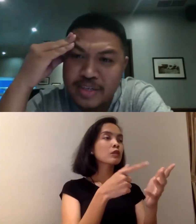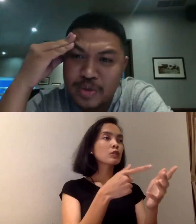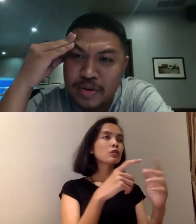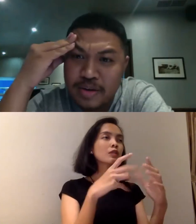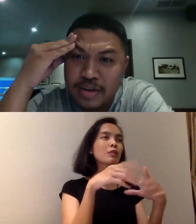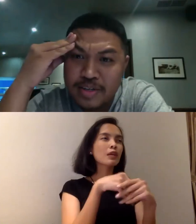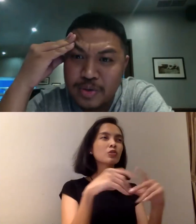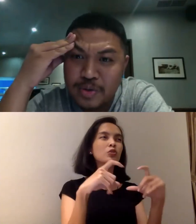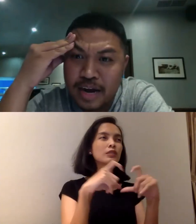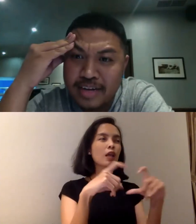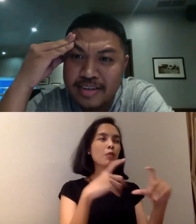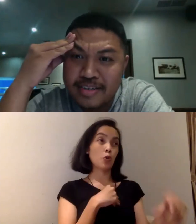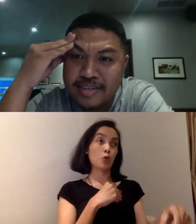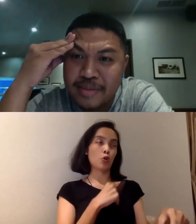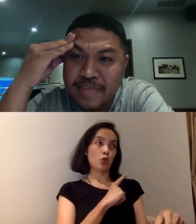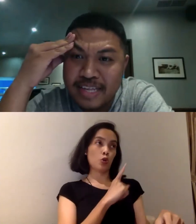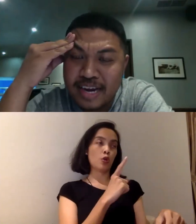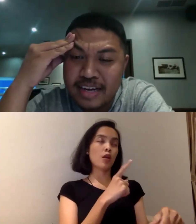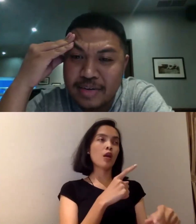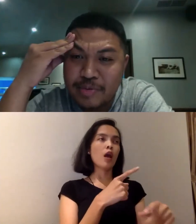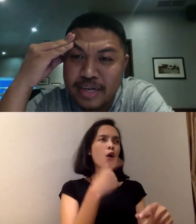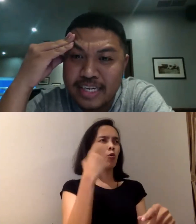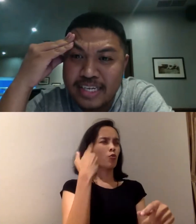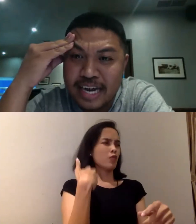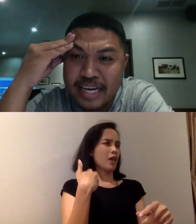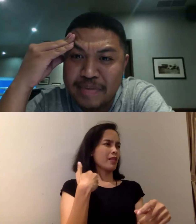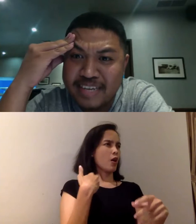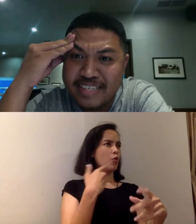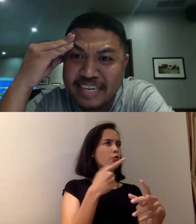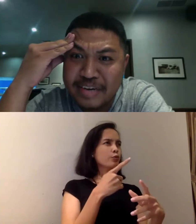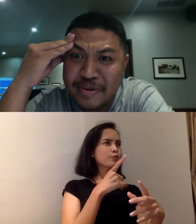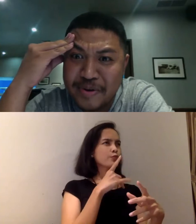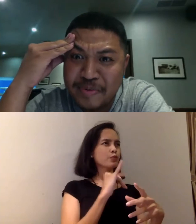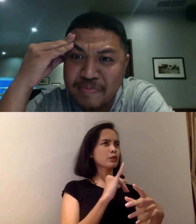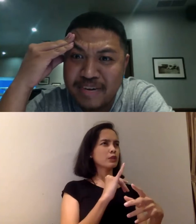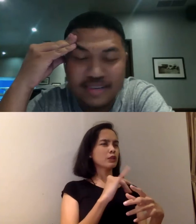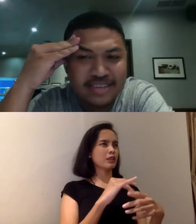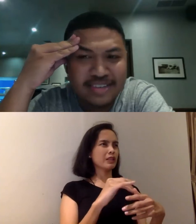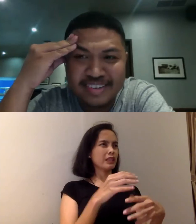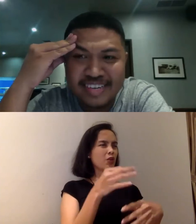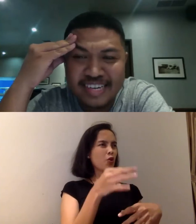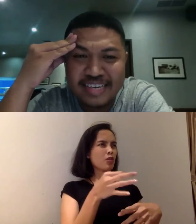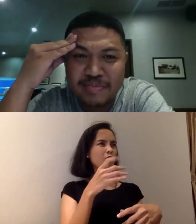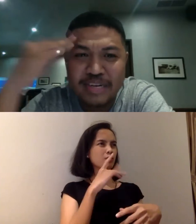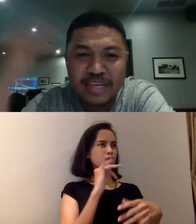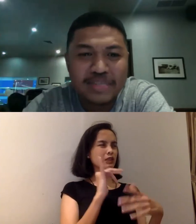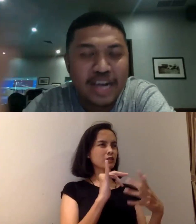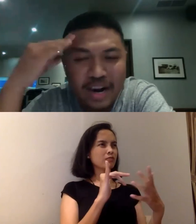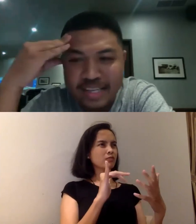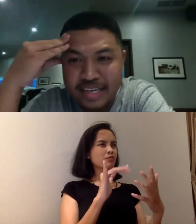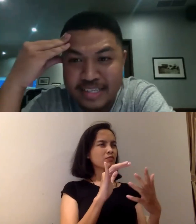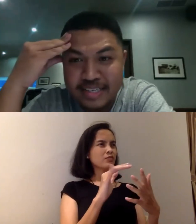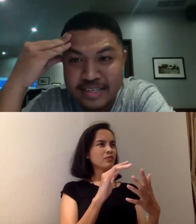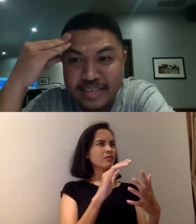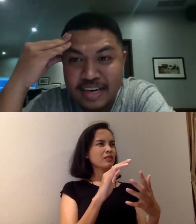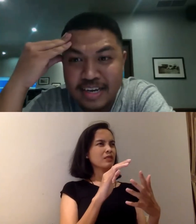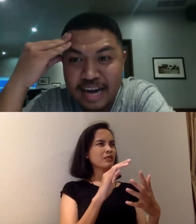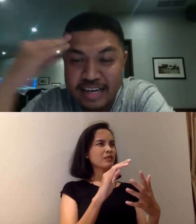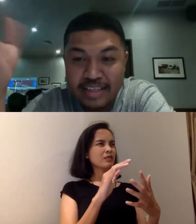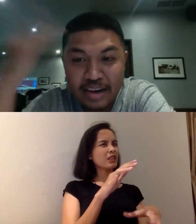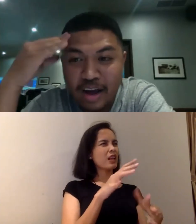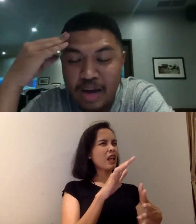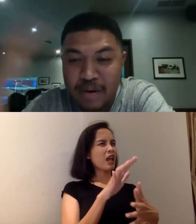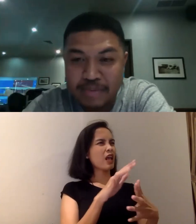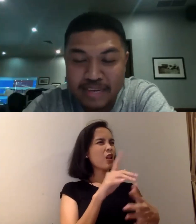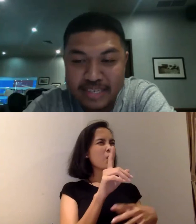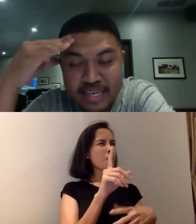it's kind of something that I rarely get in my city, you know, but in Jakarta I get